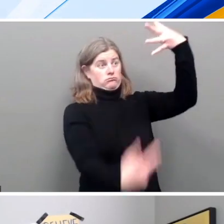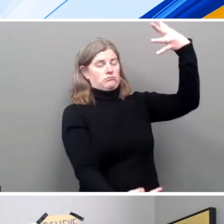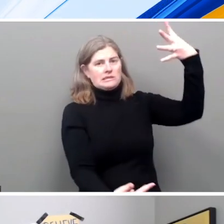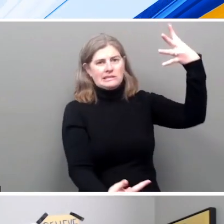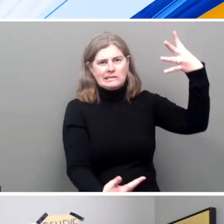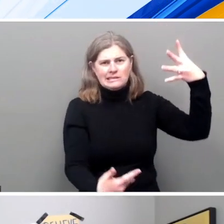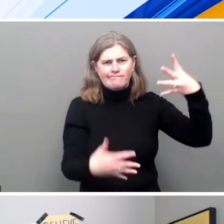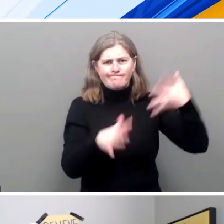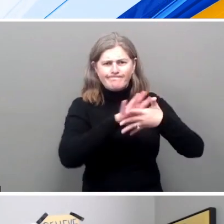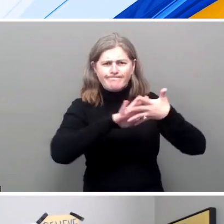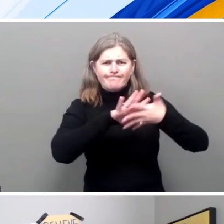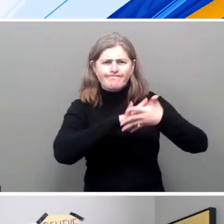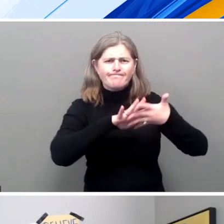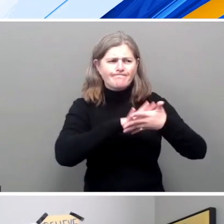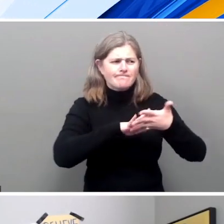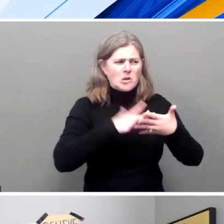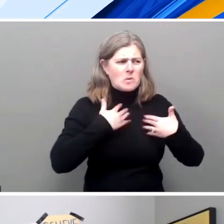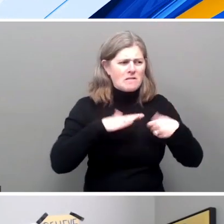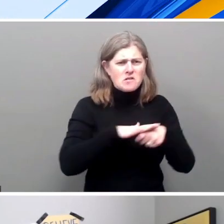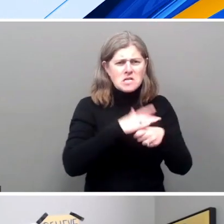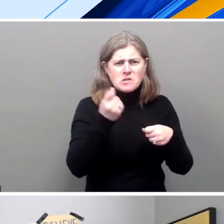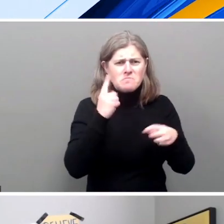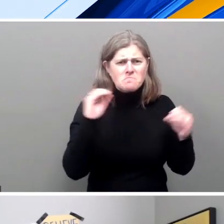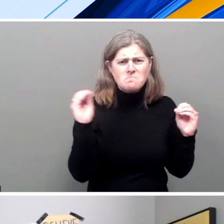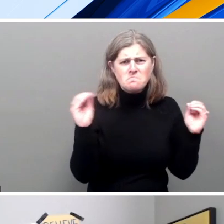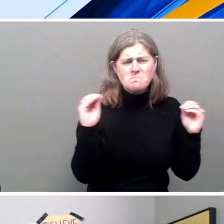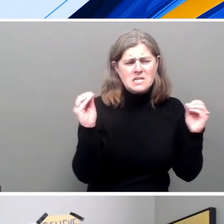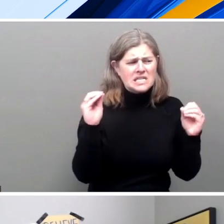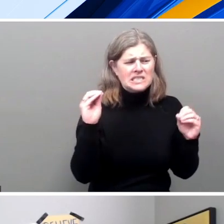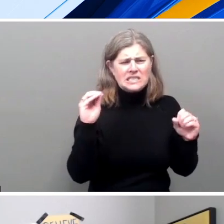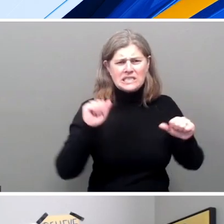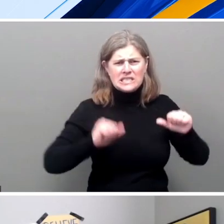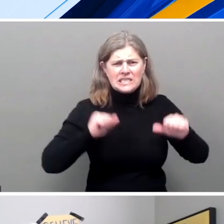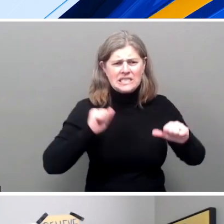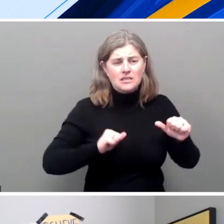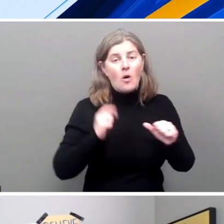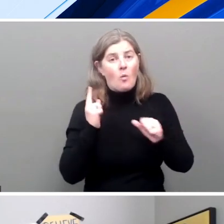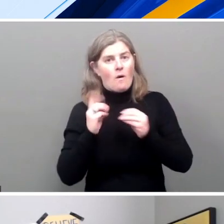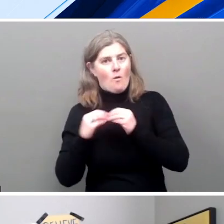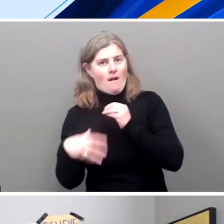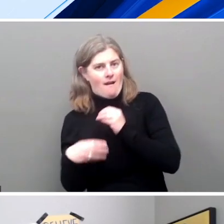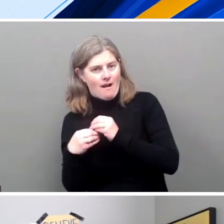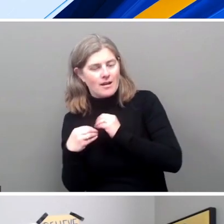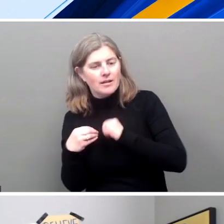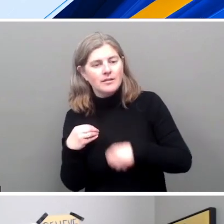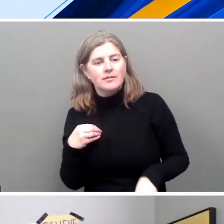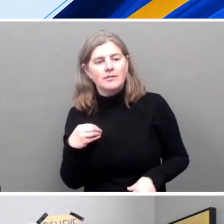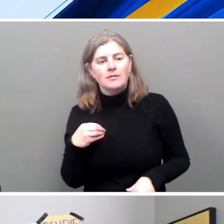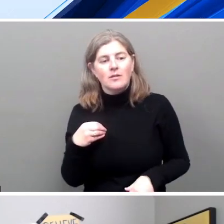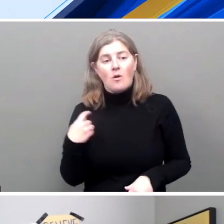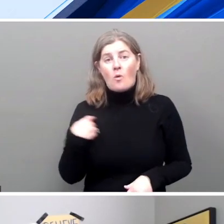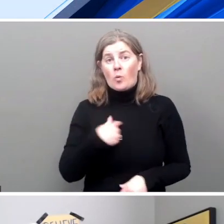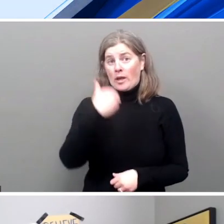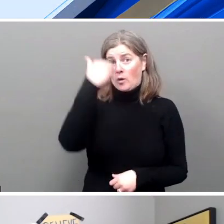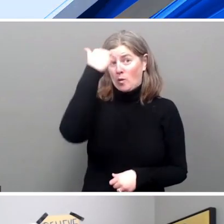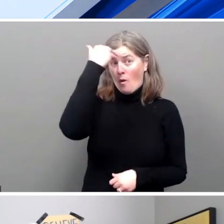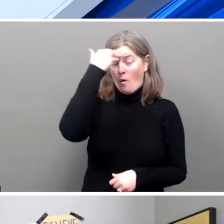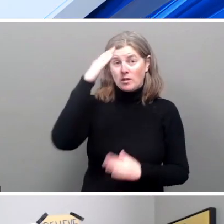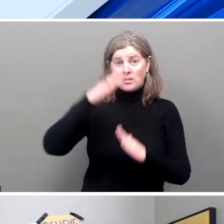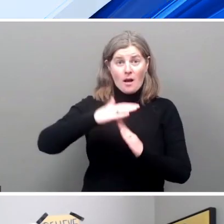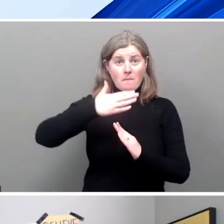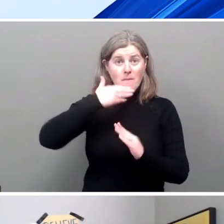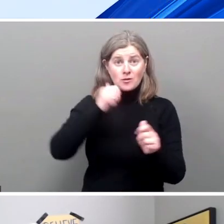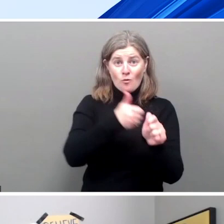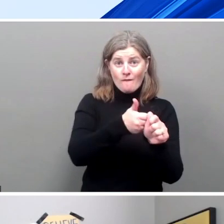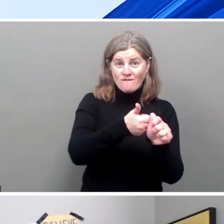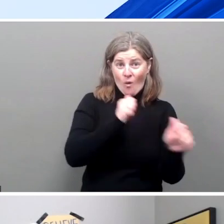ill-defined, very poorly understood. One other thing I would add is that we know the best way to